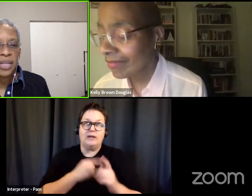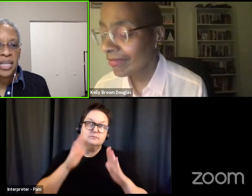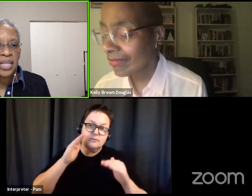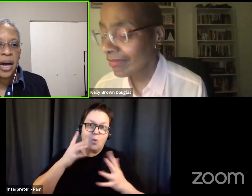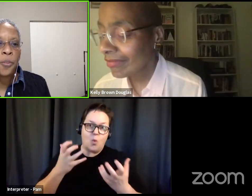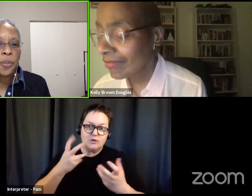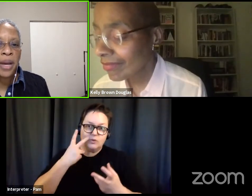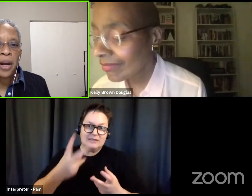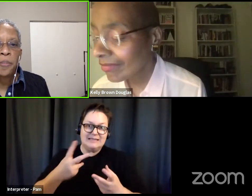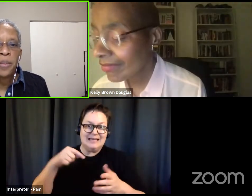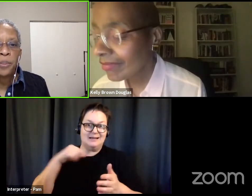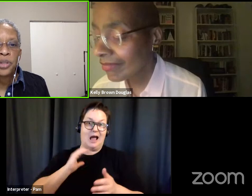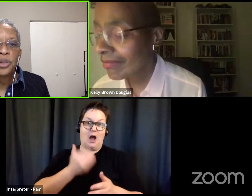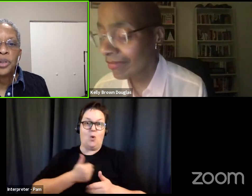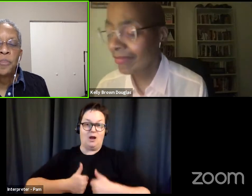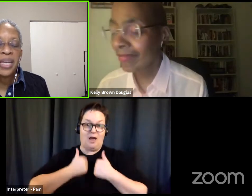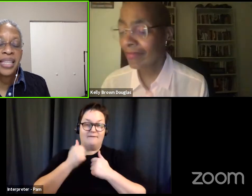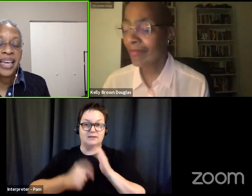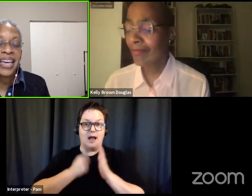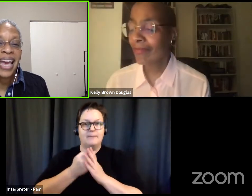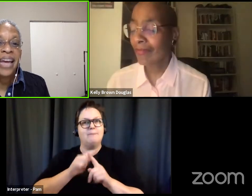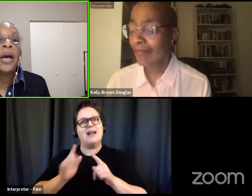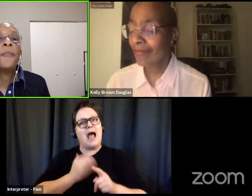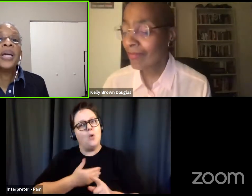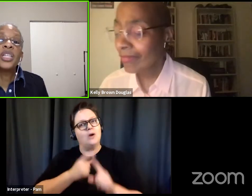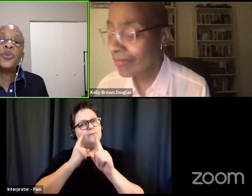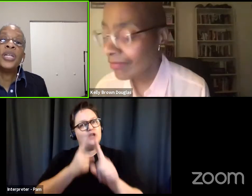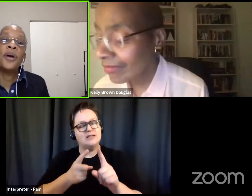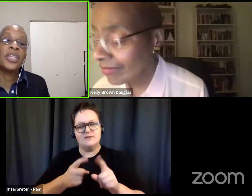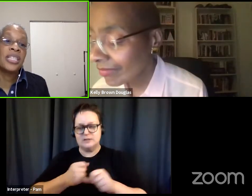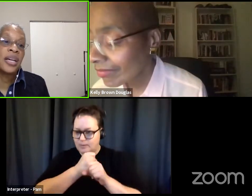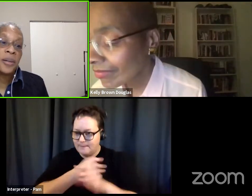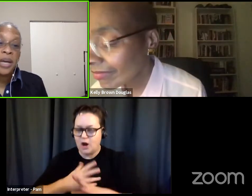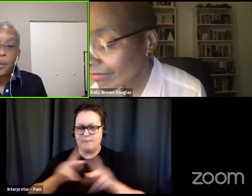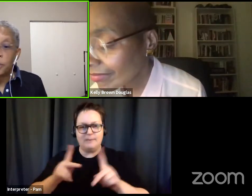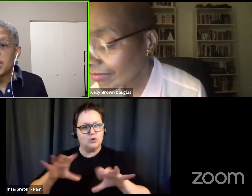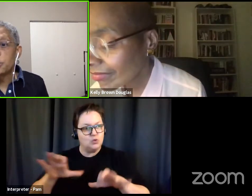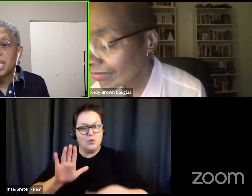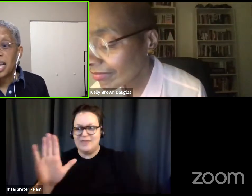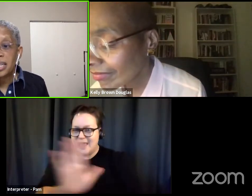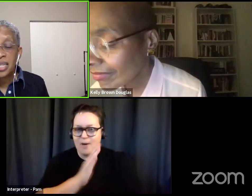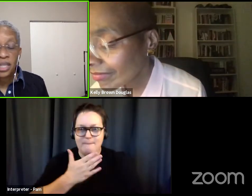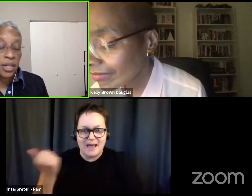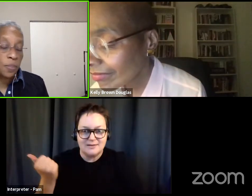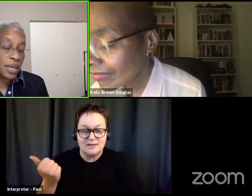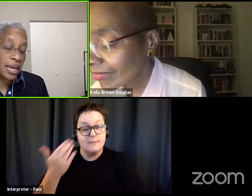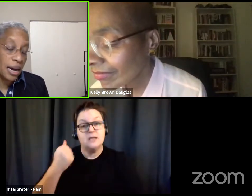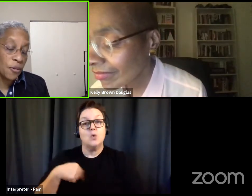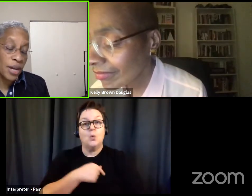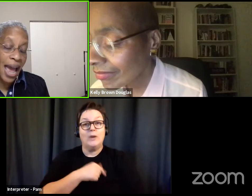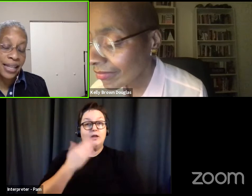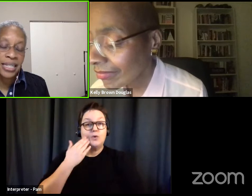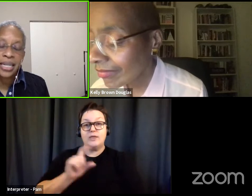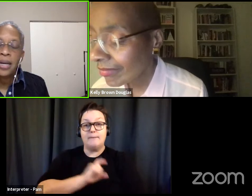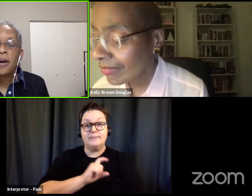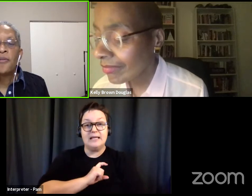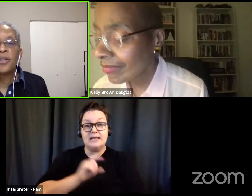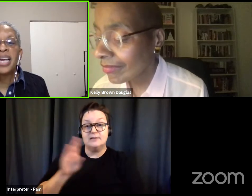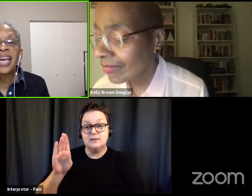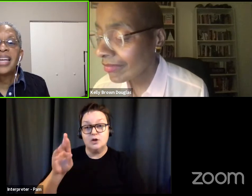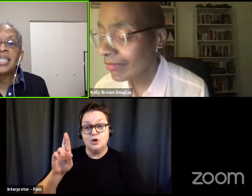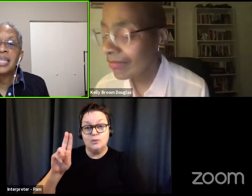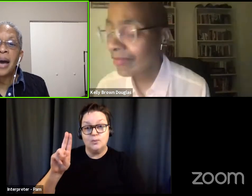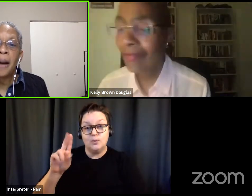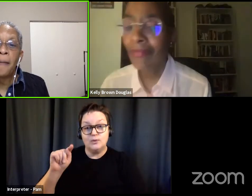objective really is to help prepare people to do the best that they can, because we know this is going to, police brutality is going to be a reality